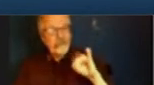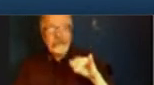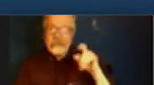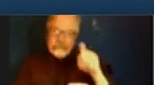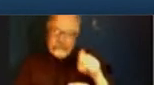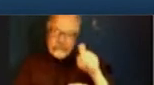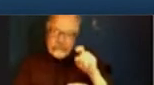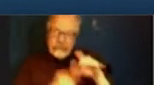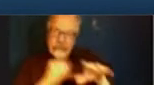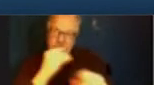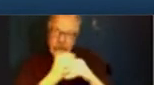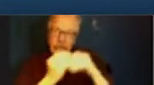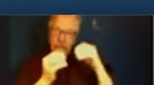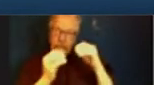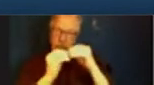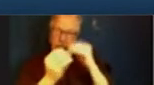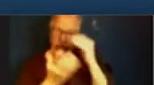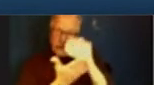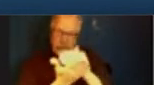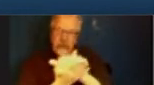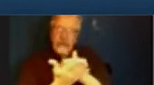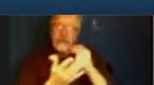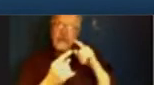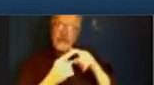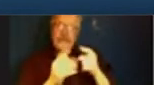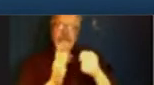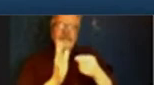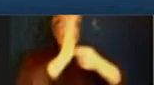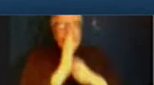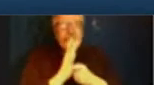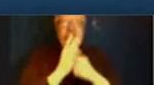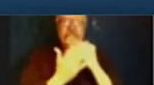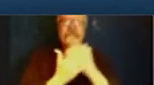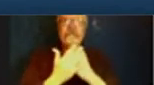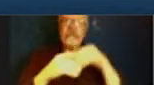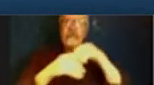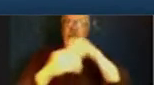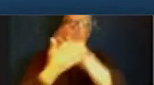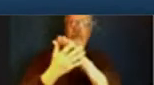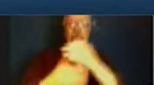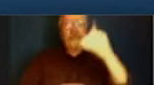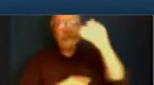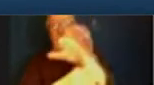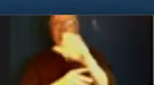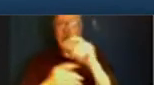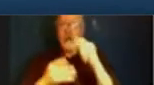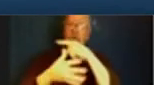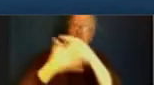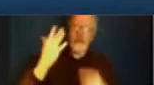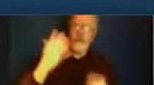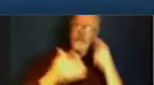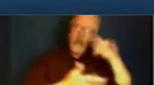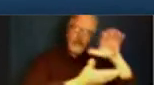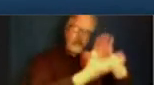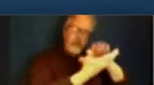required vaccinations, as we now have vaccinations for any number of other vaccinations. They have a group of physicians that are looking at this.